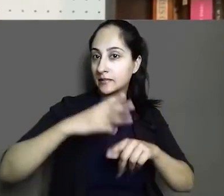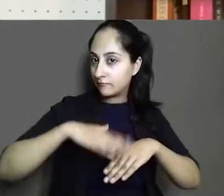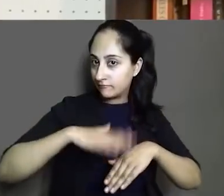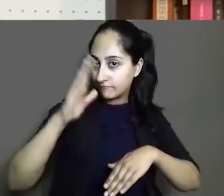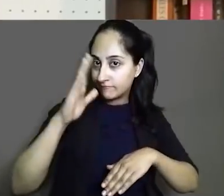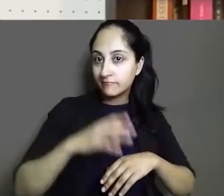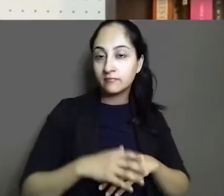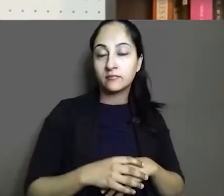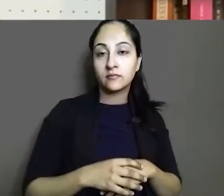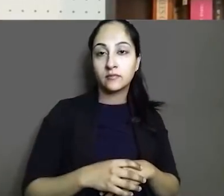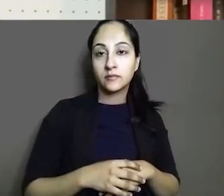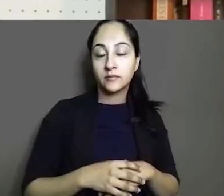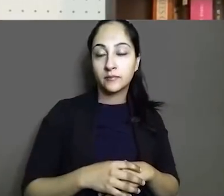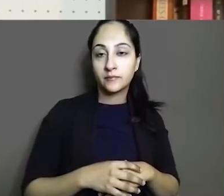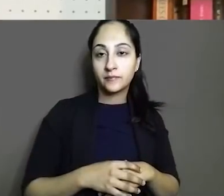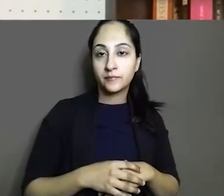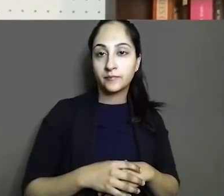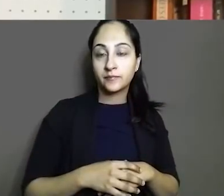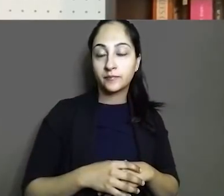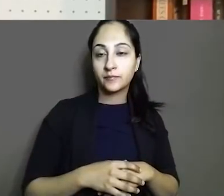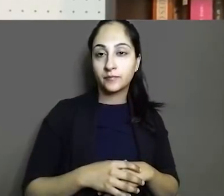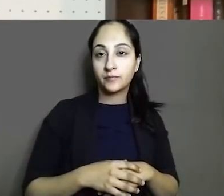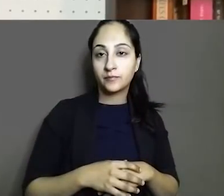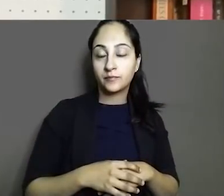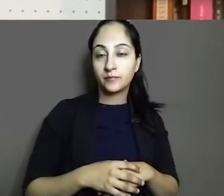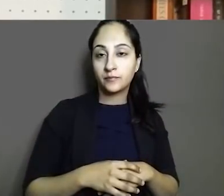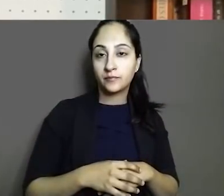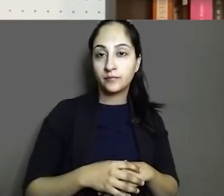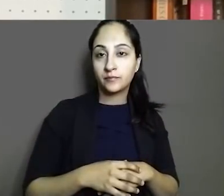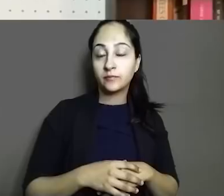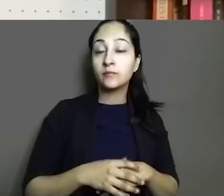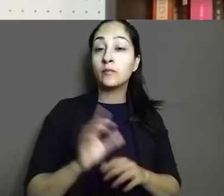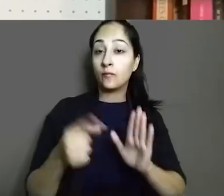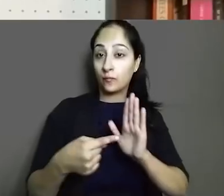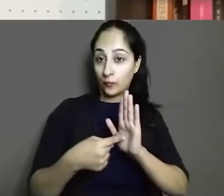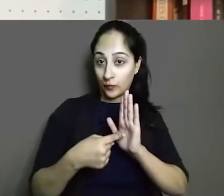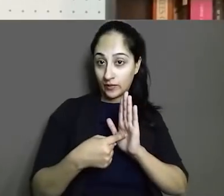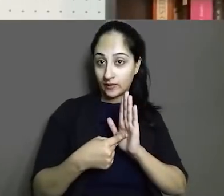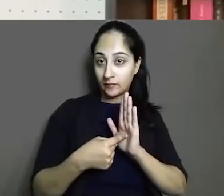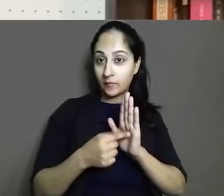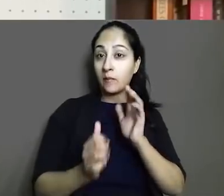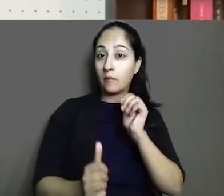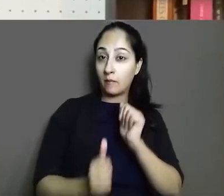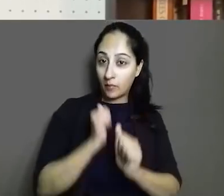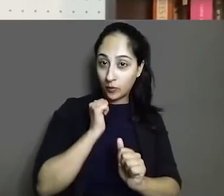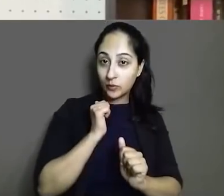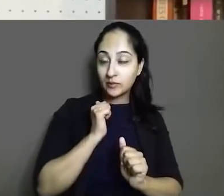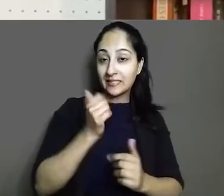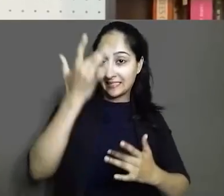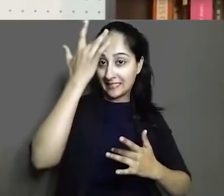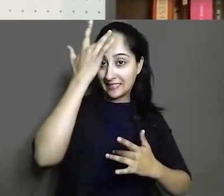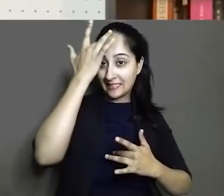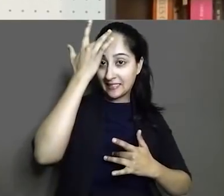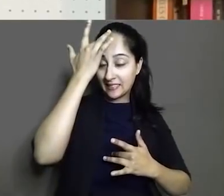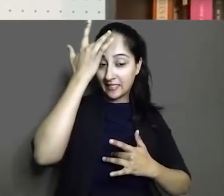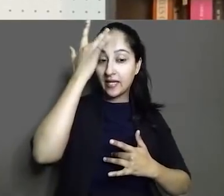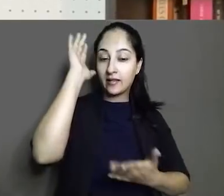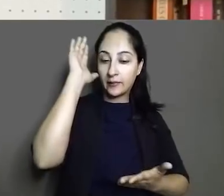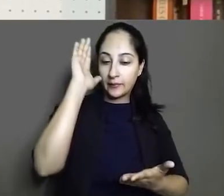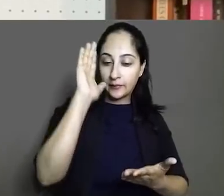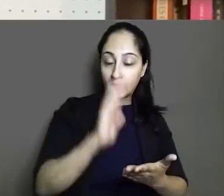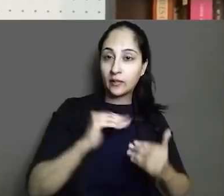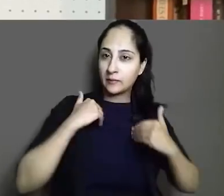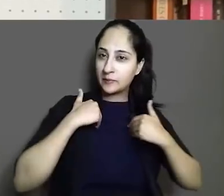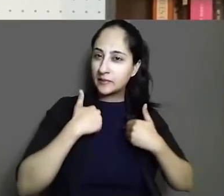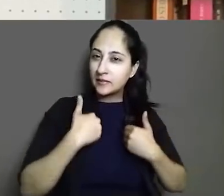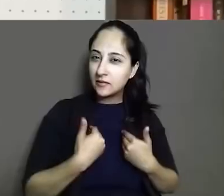it goes back to this point that it's better not to have this disease and to prevent ourselves